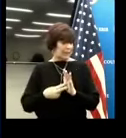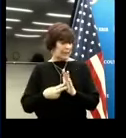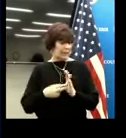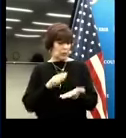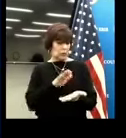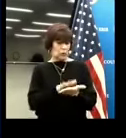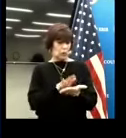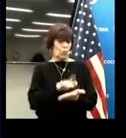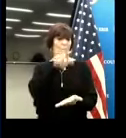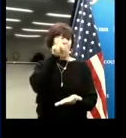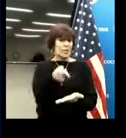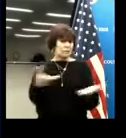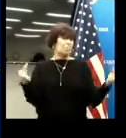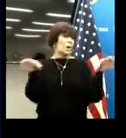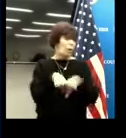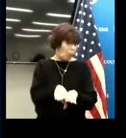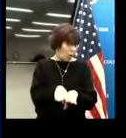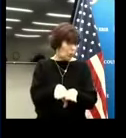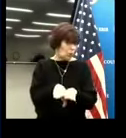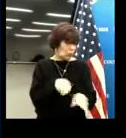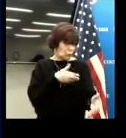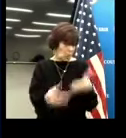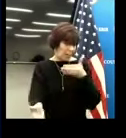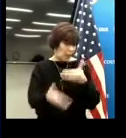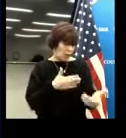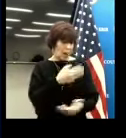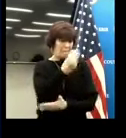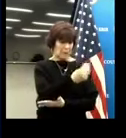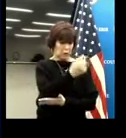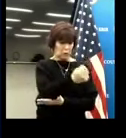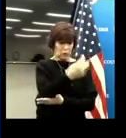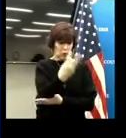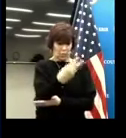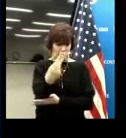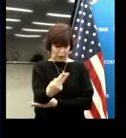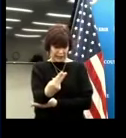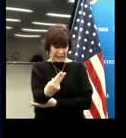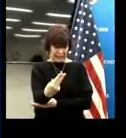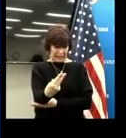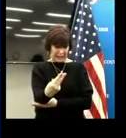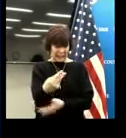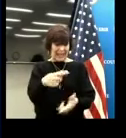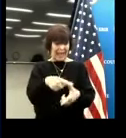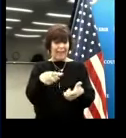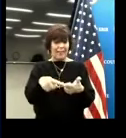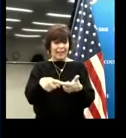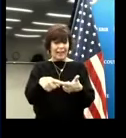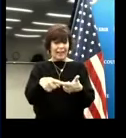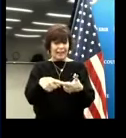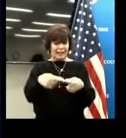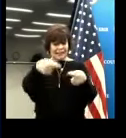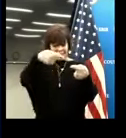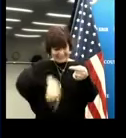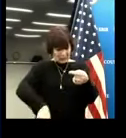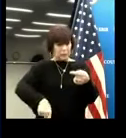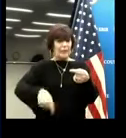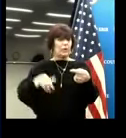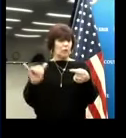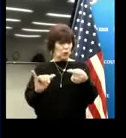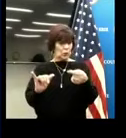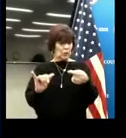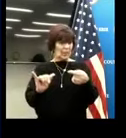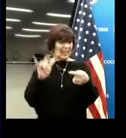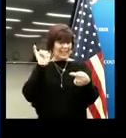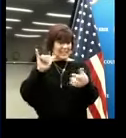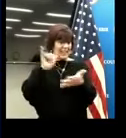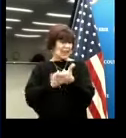be closed in the orange zone Monday, Tuesday, Wednesday, Thursday, and that next week, Friday, if they conduct that mass testing, would be the